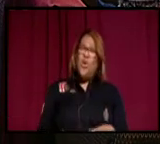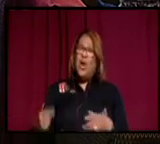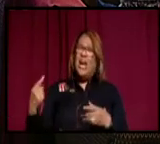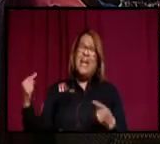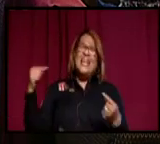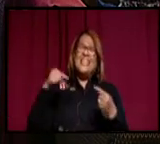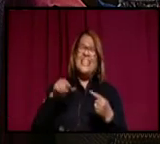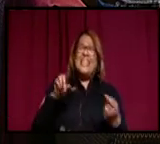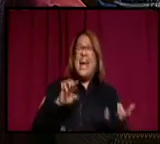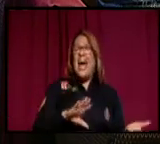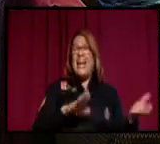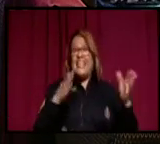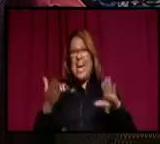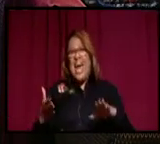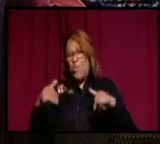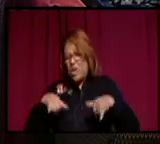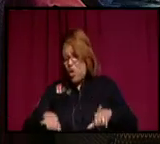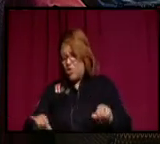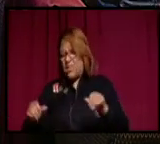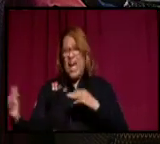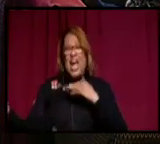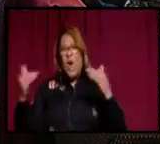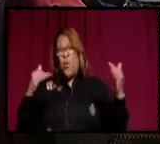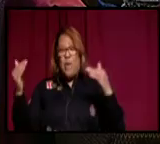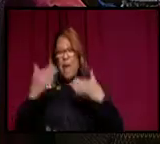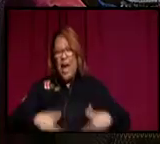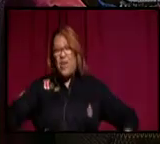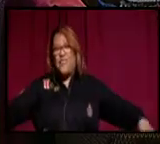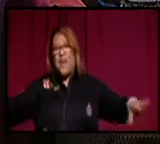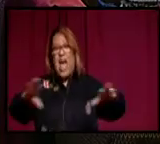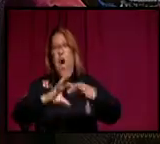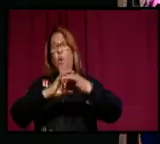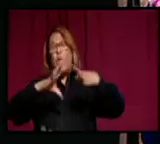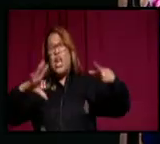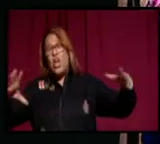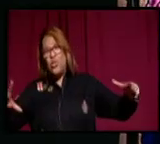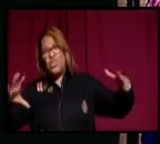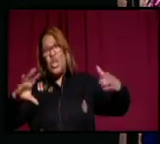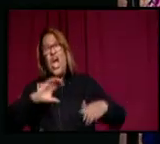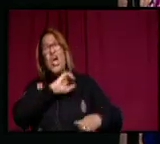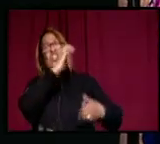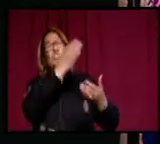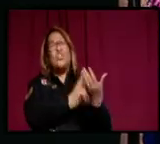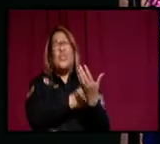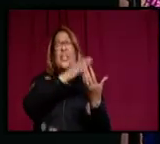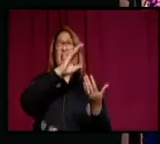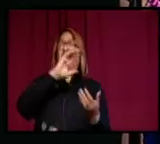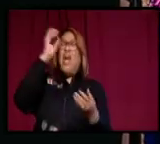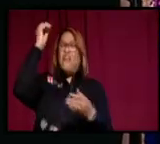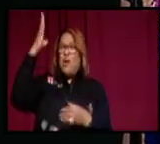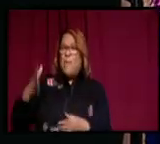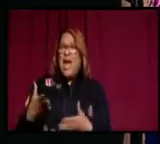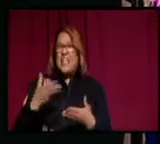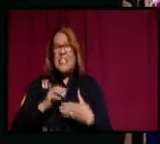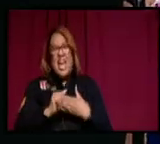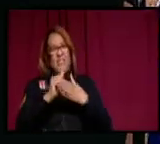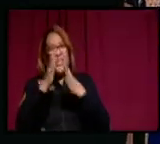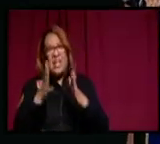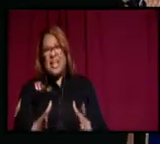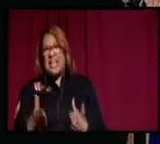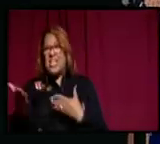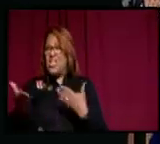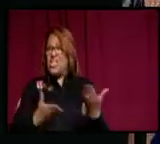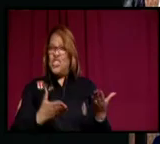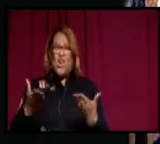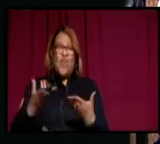going to stay on the battlefield, that's right, in the name of Jesus. Yes. And we lose strength on every pastor, every leader, every servant that's serving the